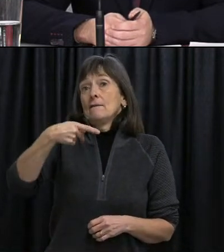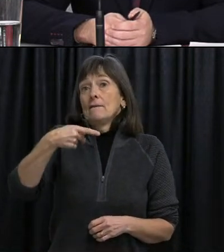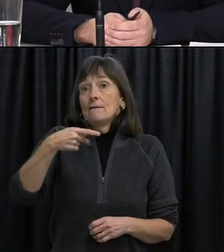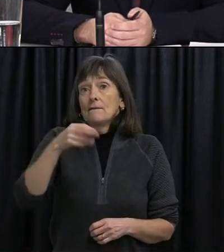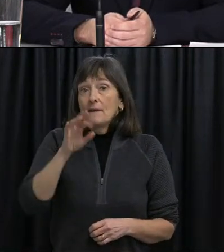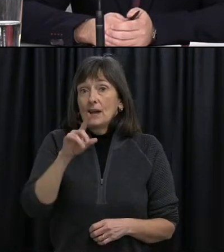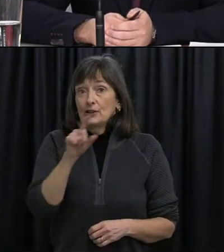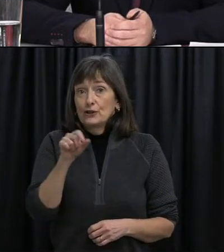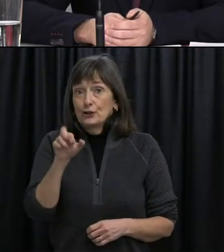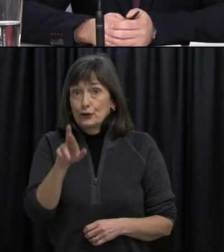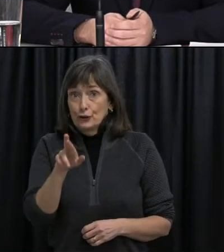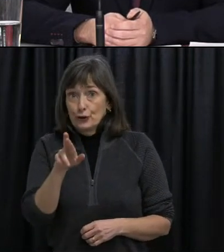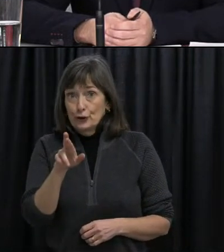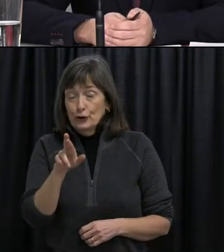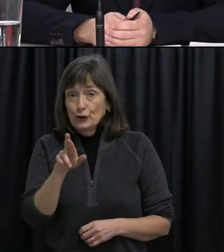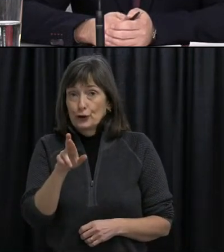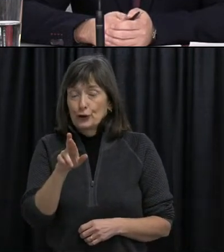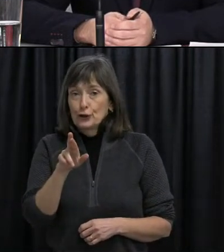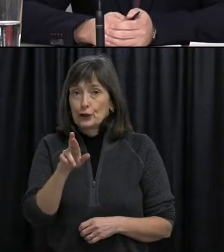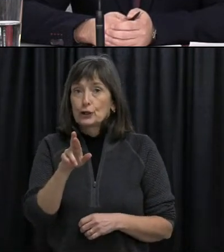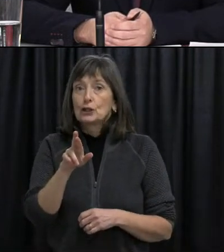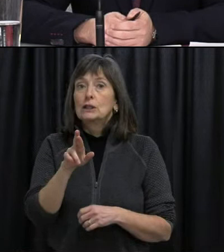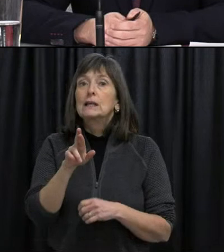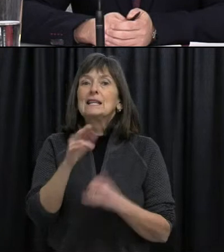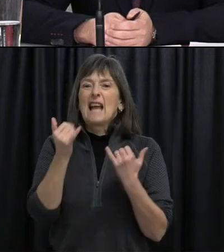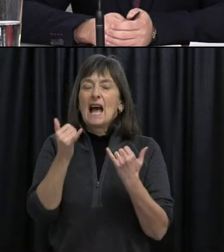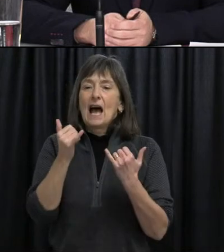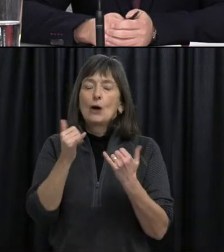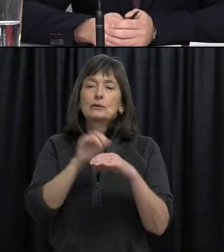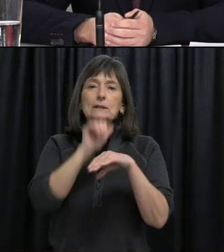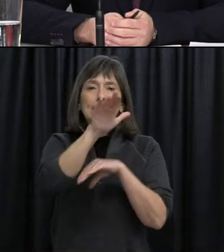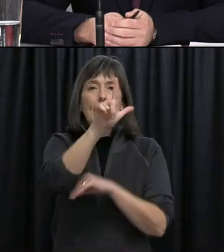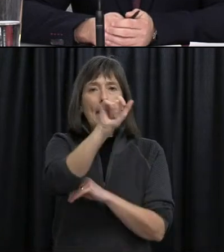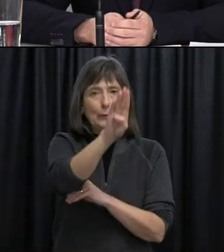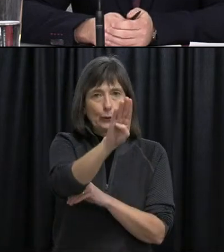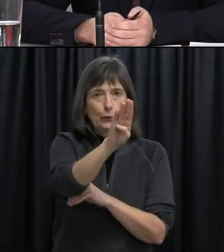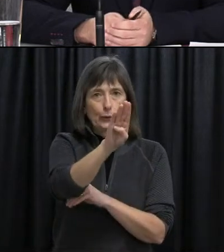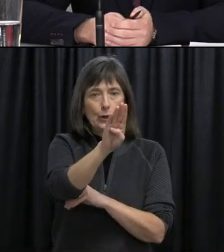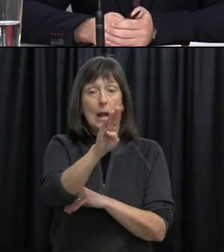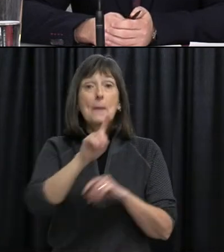at the possibility of having to mix and match some of these vaccines? Are we going to try